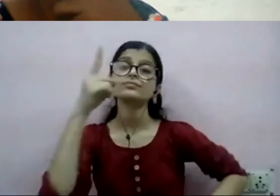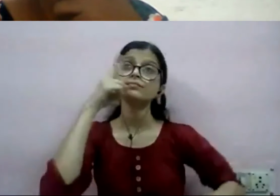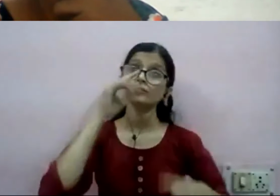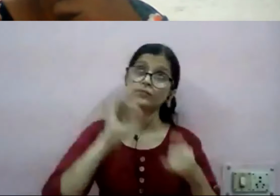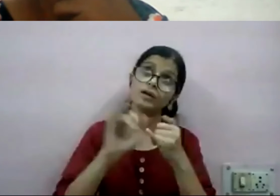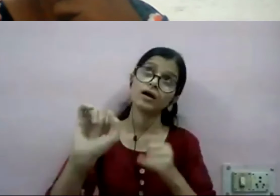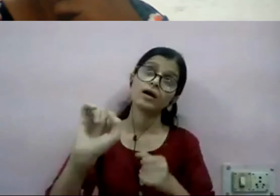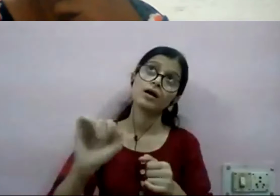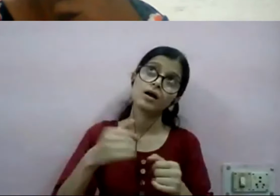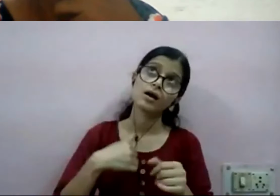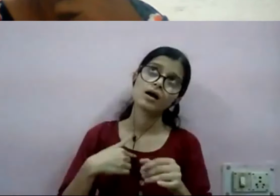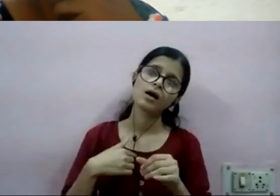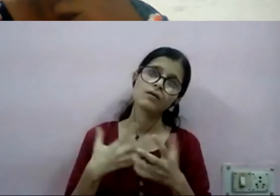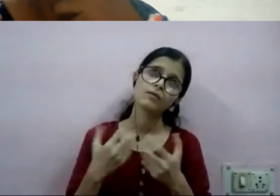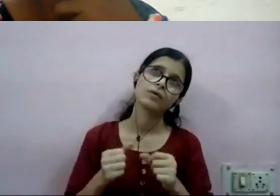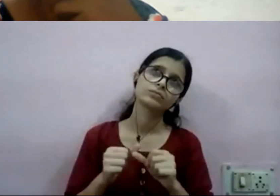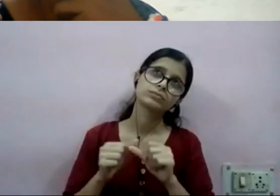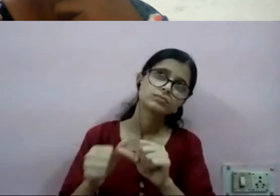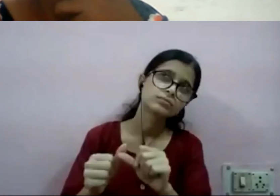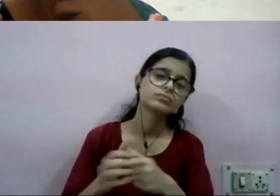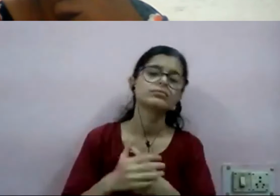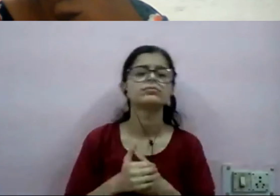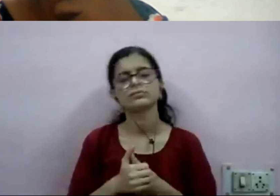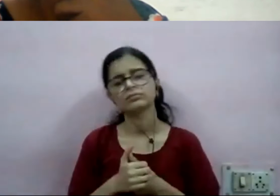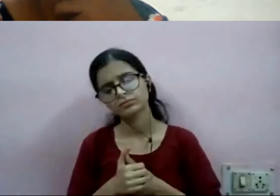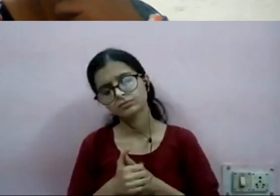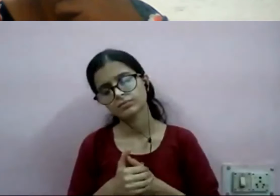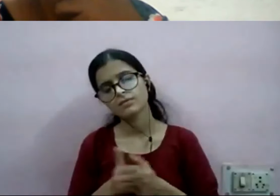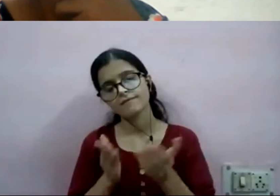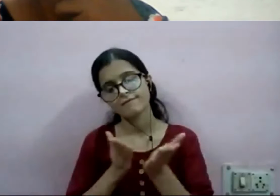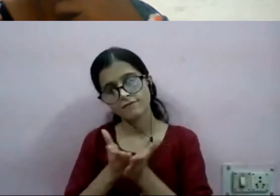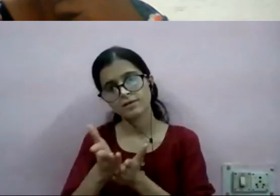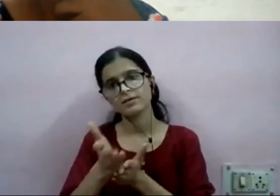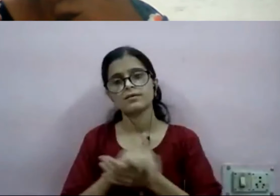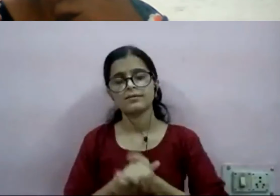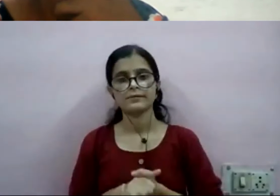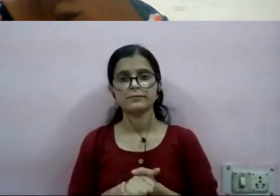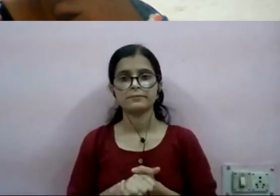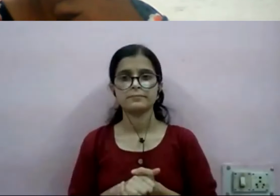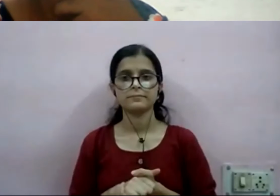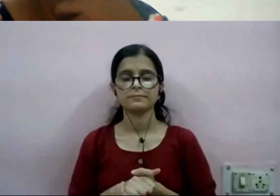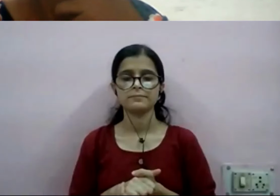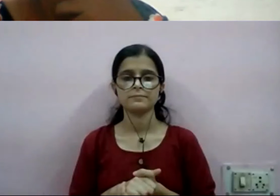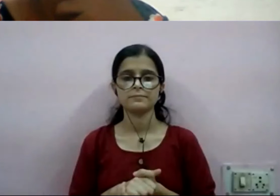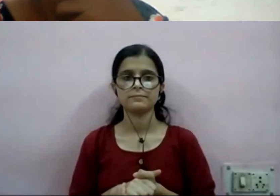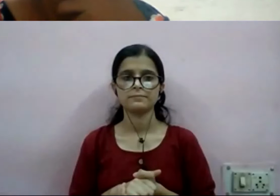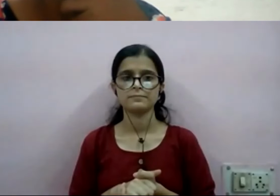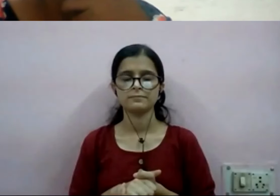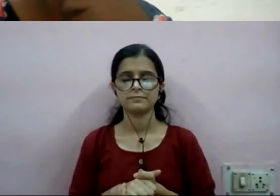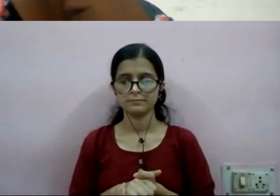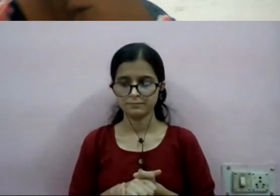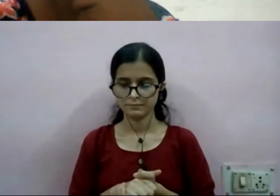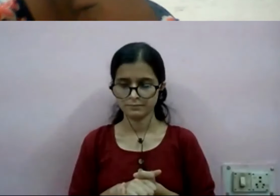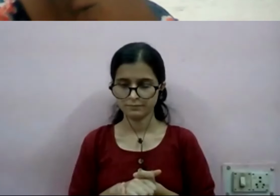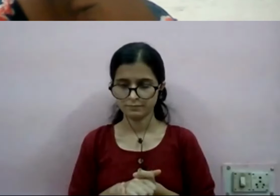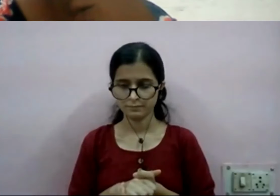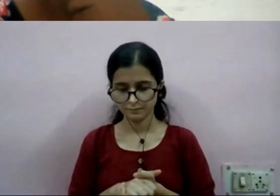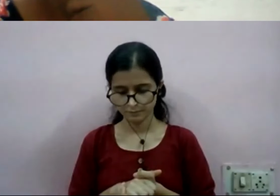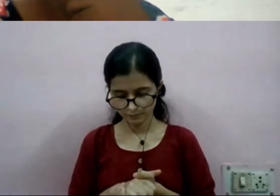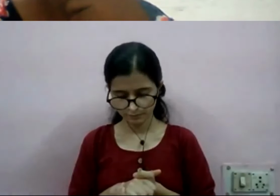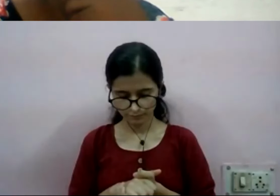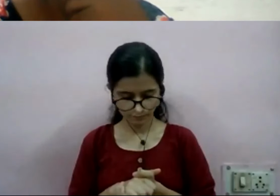your question in one way, and that is that